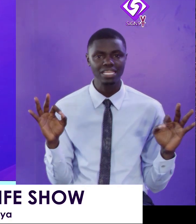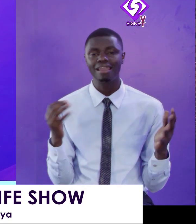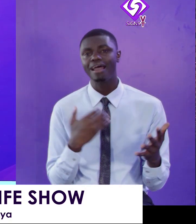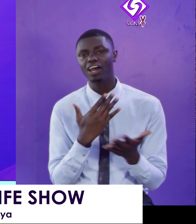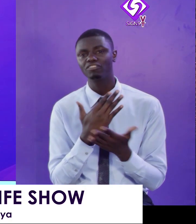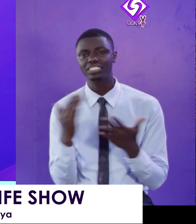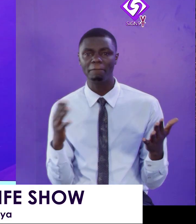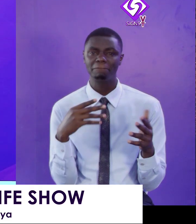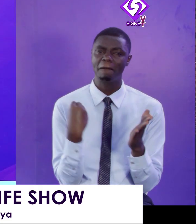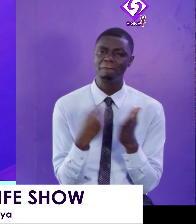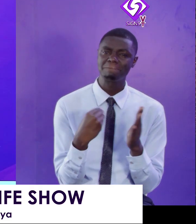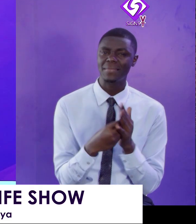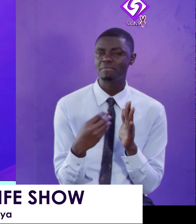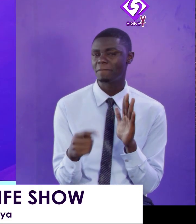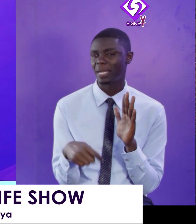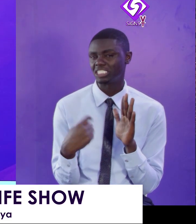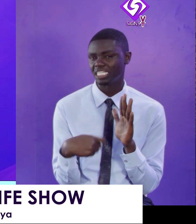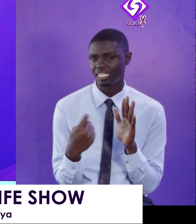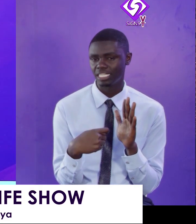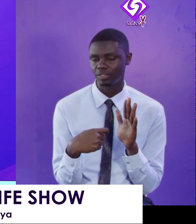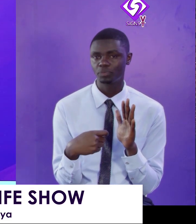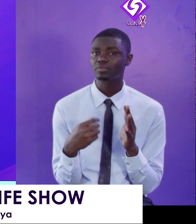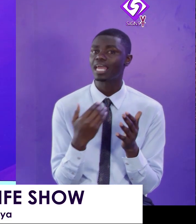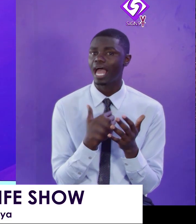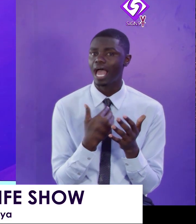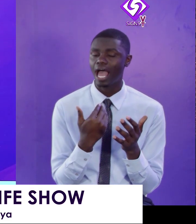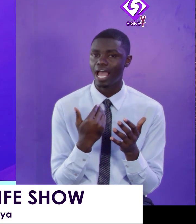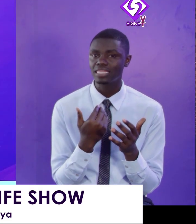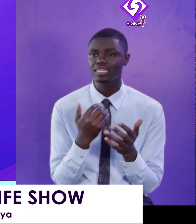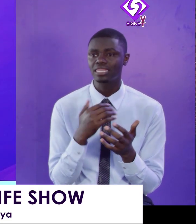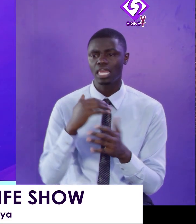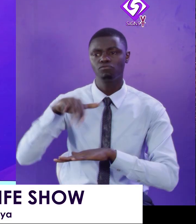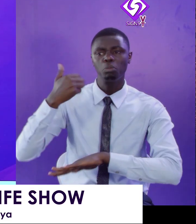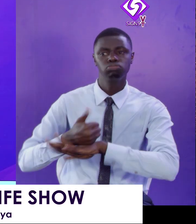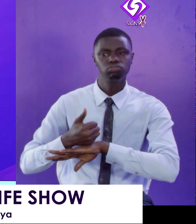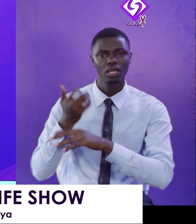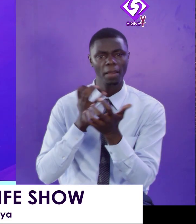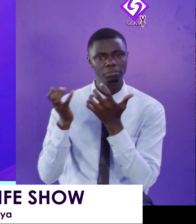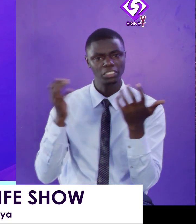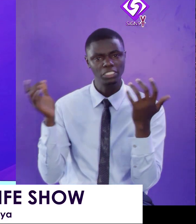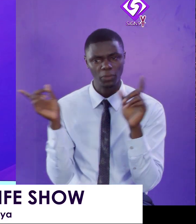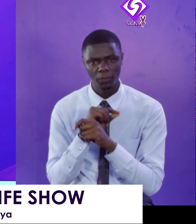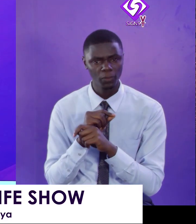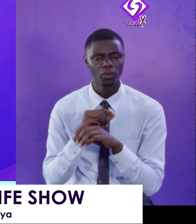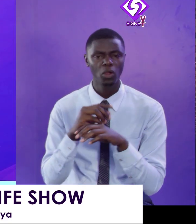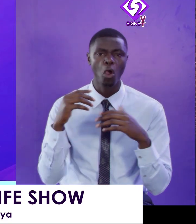money machine. Did you know that? Either they have set some kind of business somewhere, or they've come up